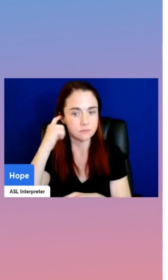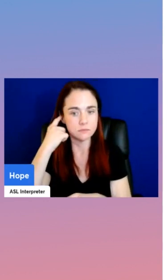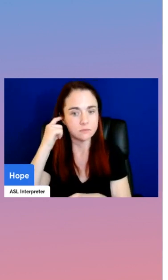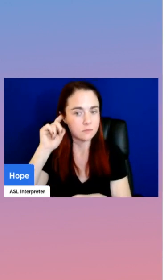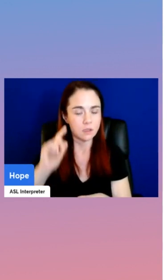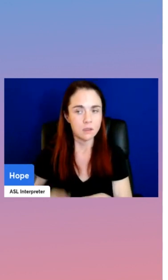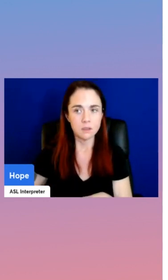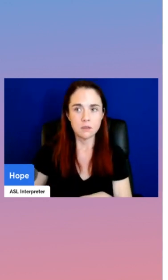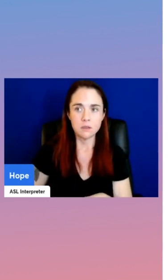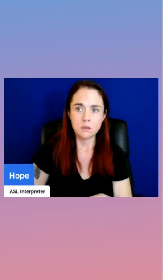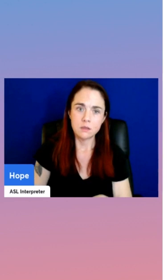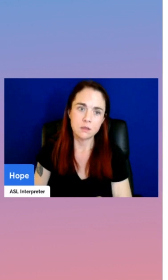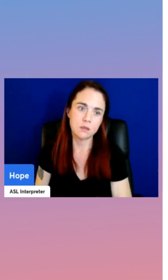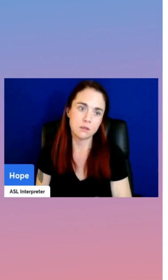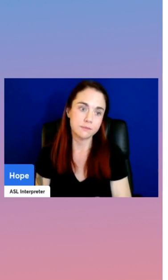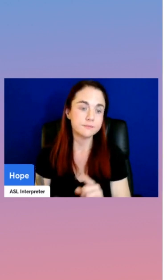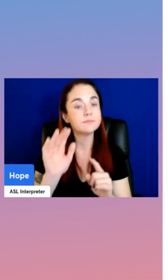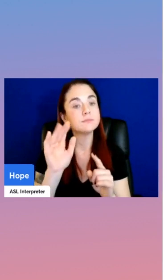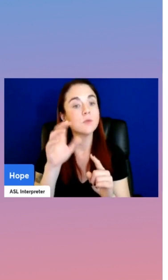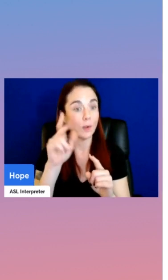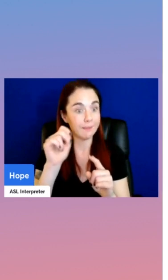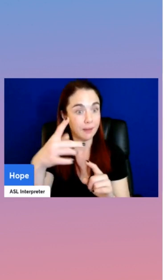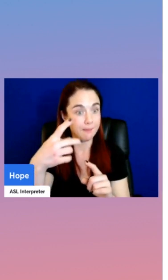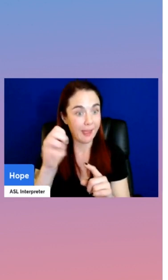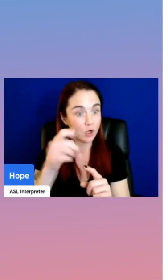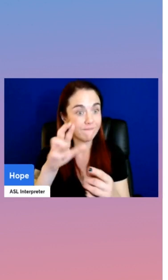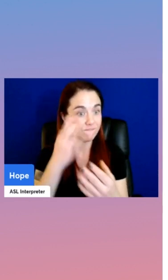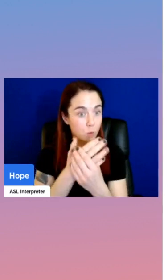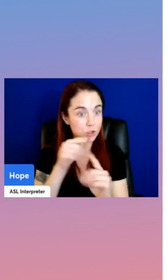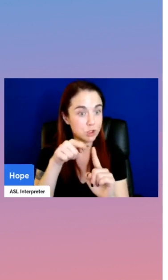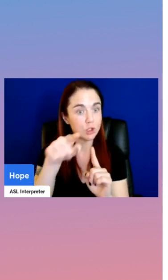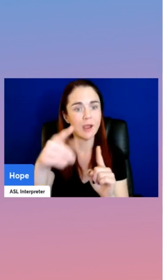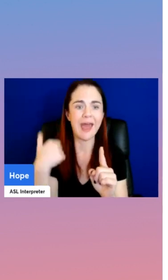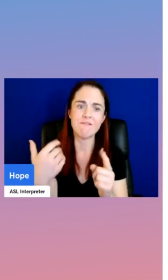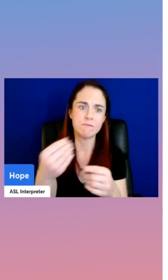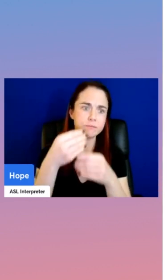bit deeper. So in my Packer folder, I have all my